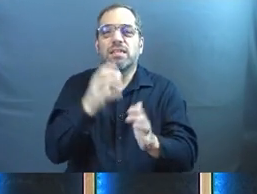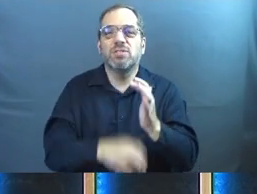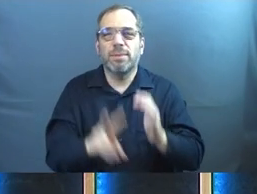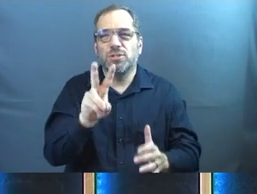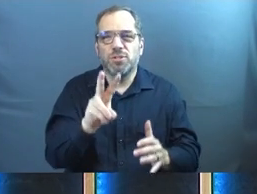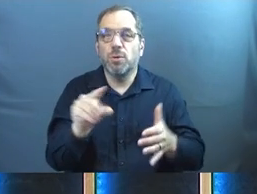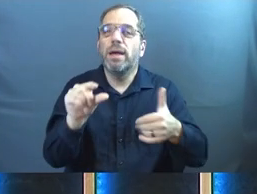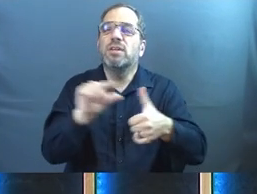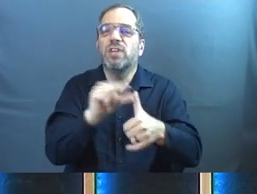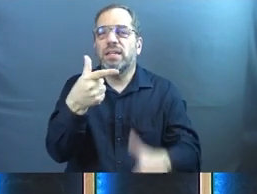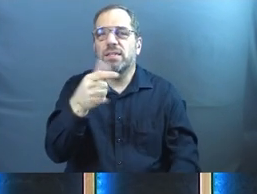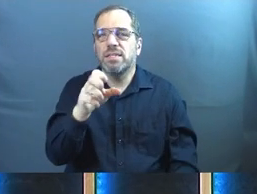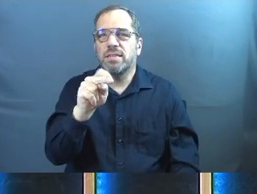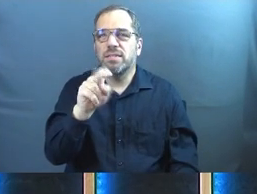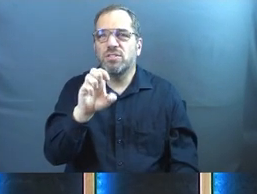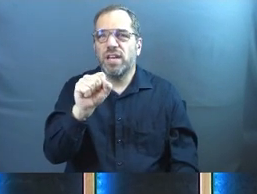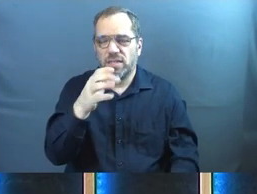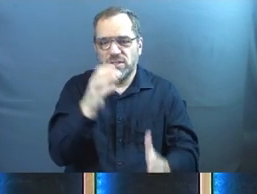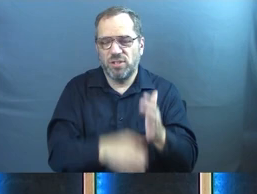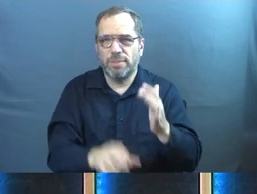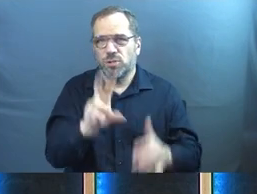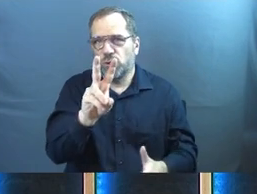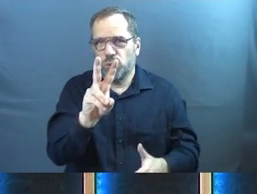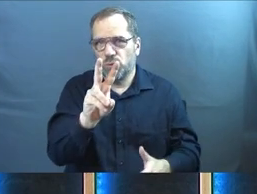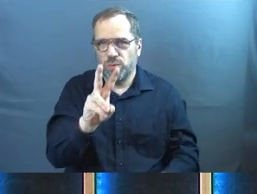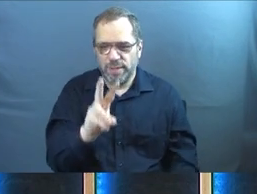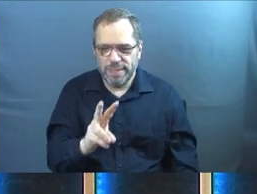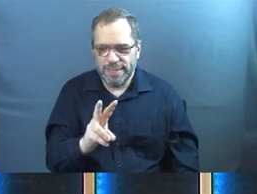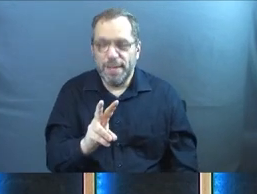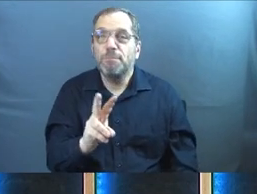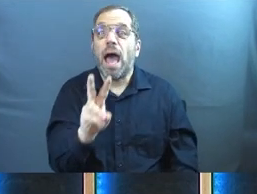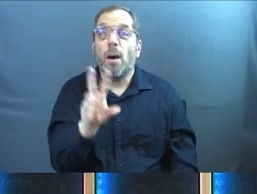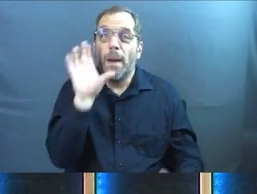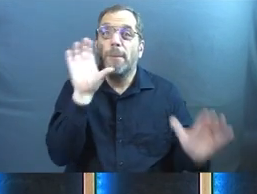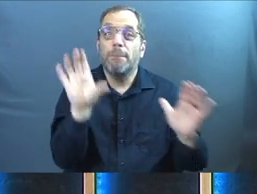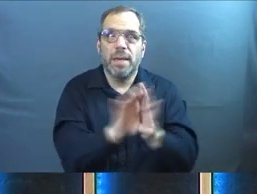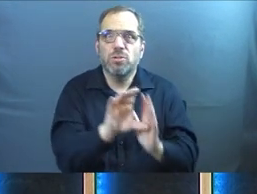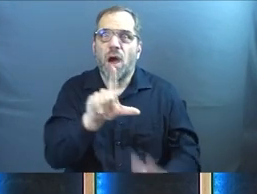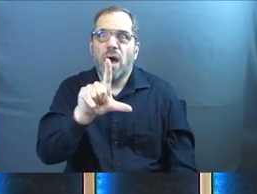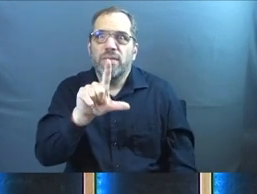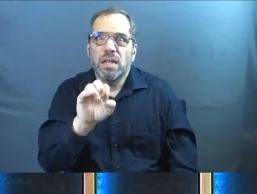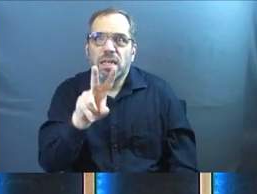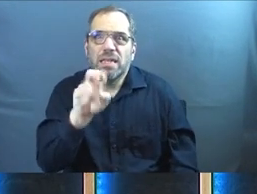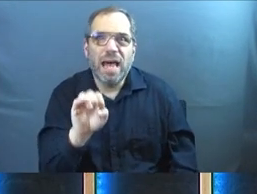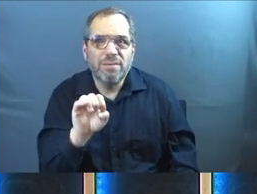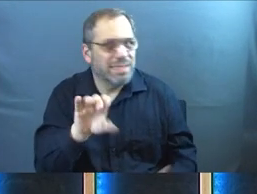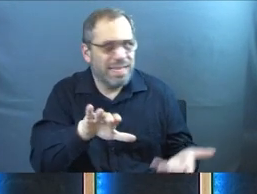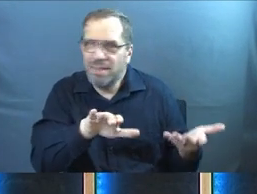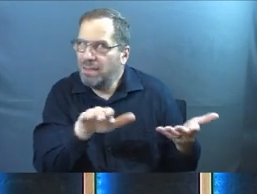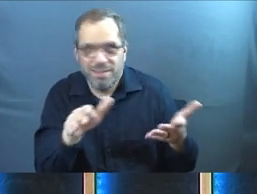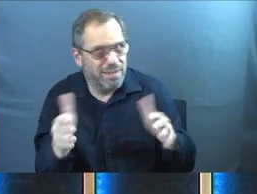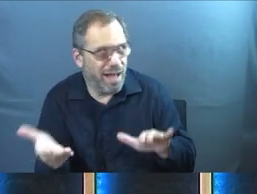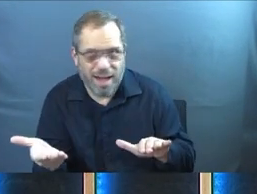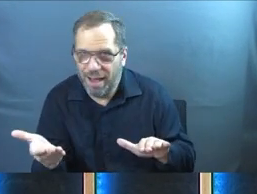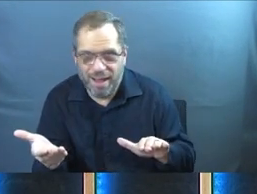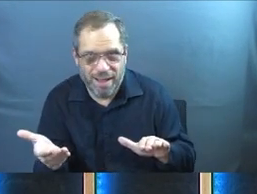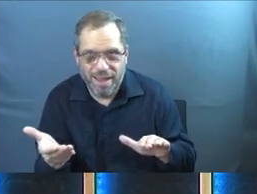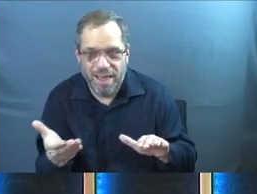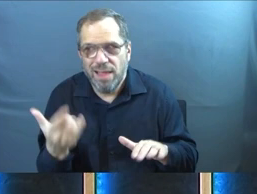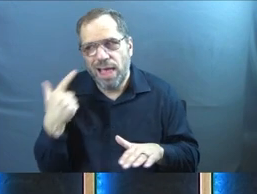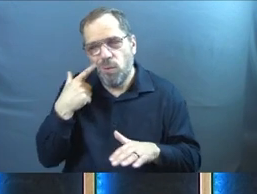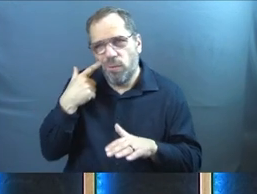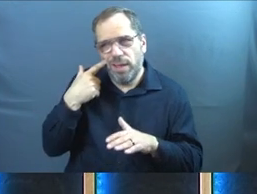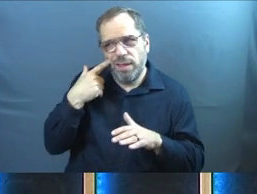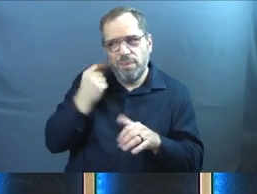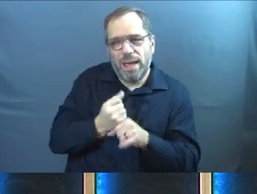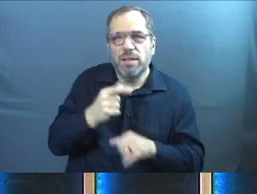2. Let's go right there. Genesis chapter 2, and this is a picture of love that doesn't die the way we were